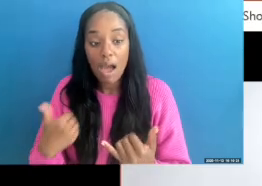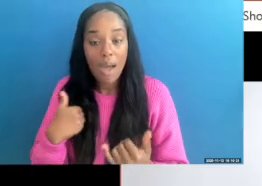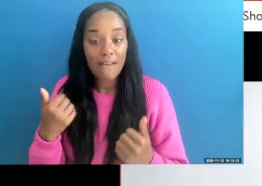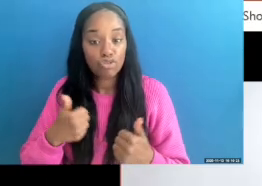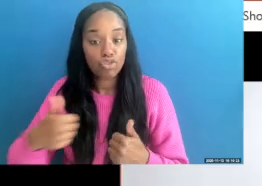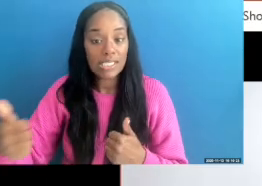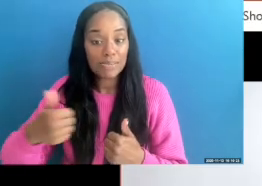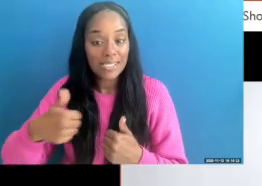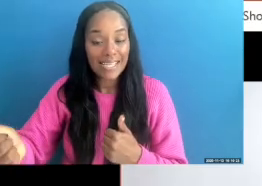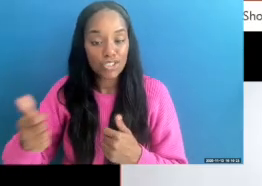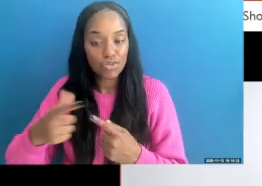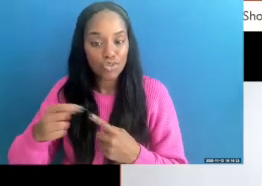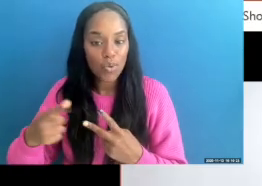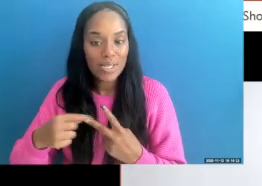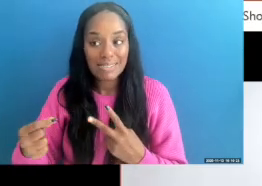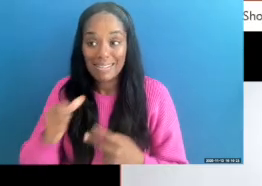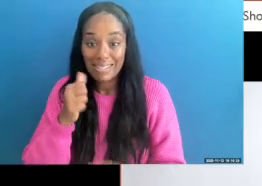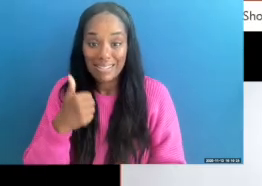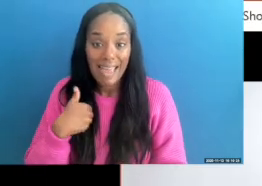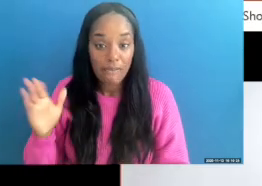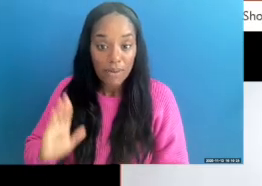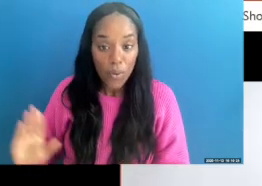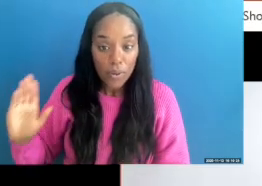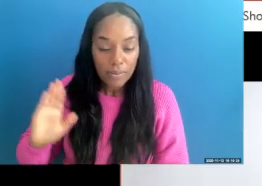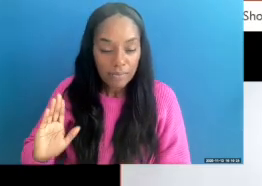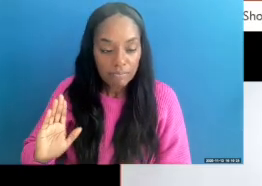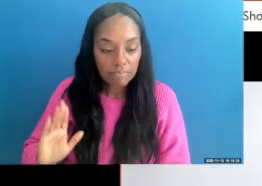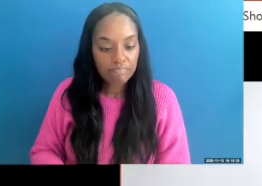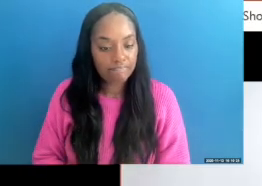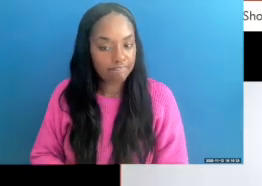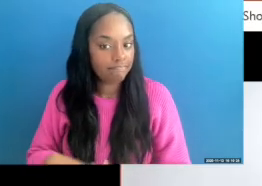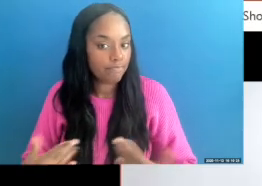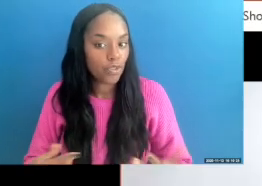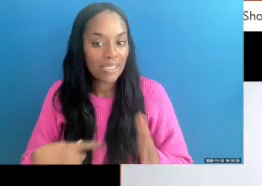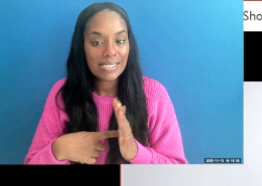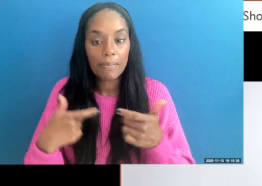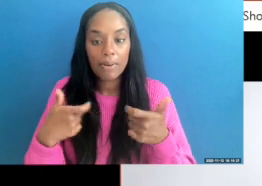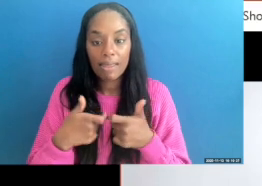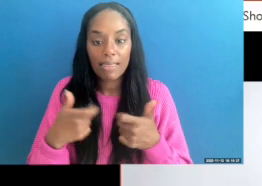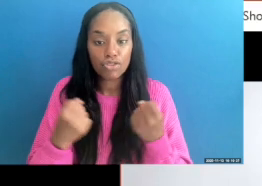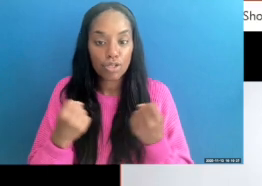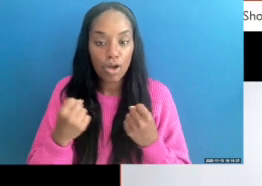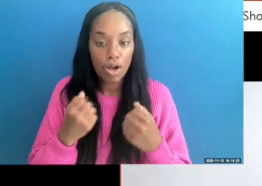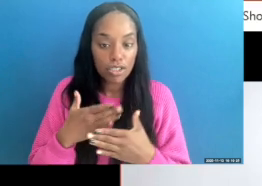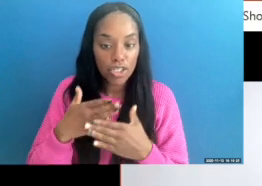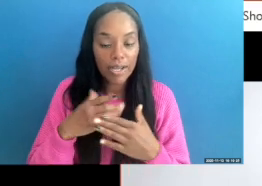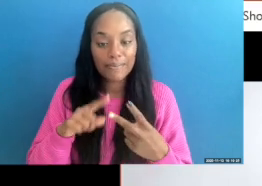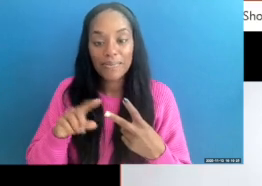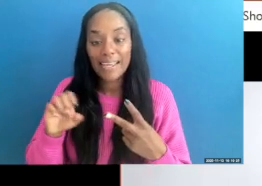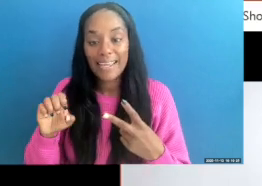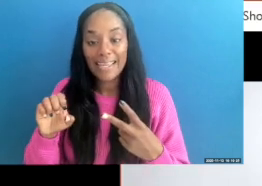have transportation choices that did not exist before. from electric car share